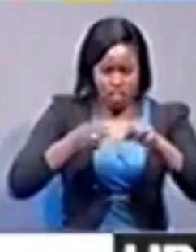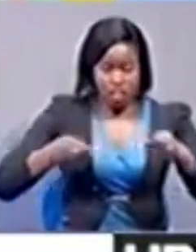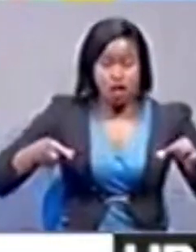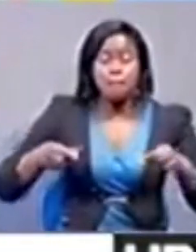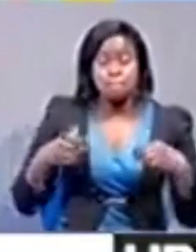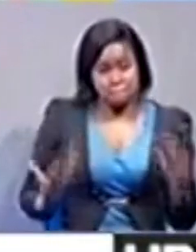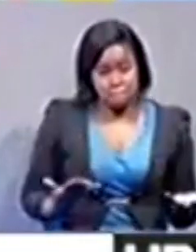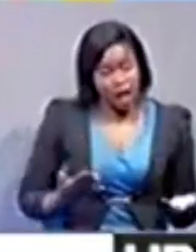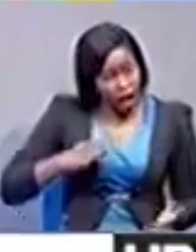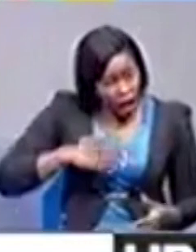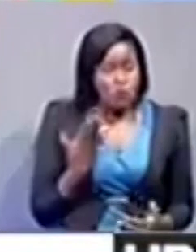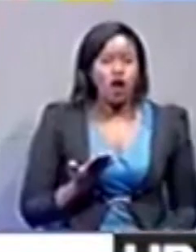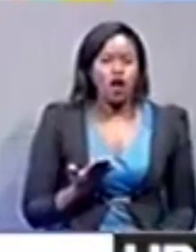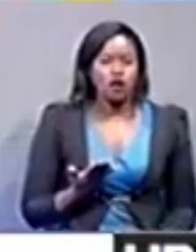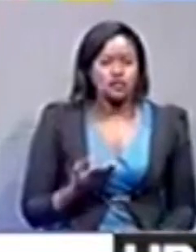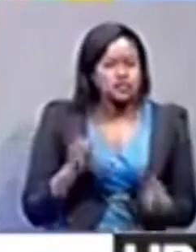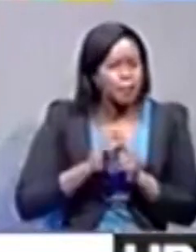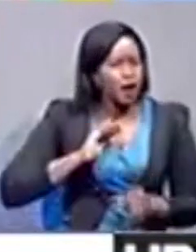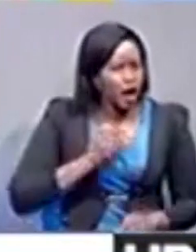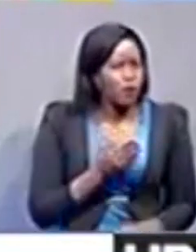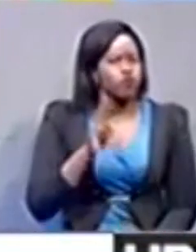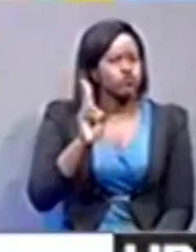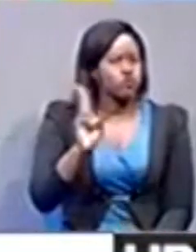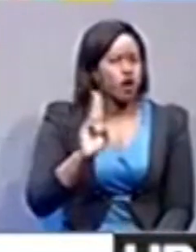It is our sugar,